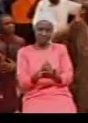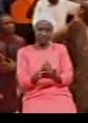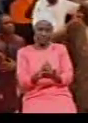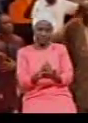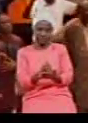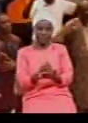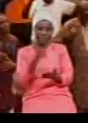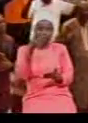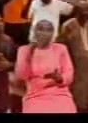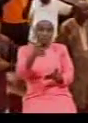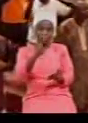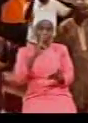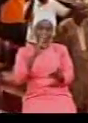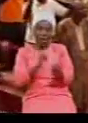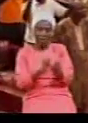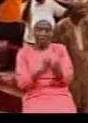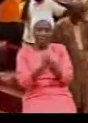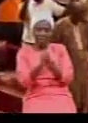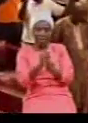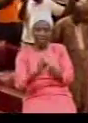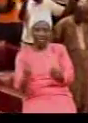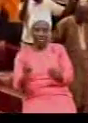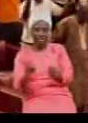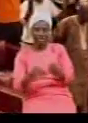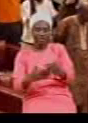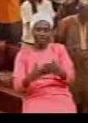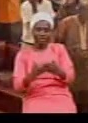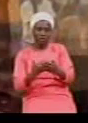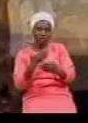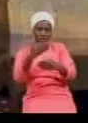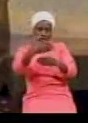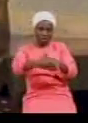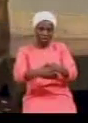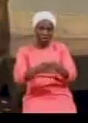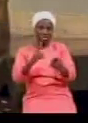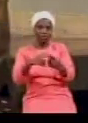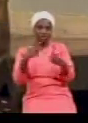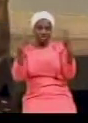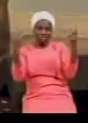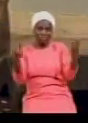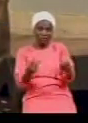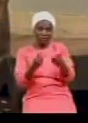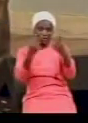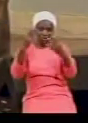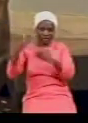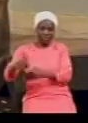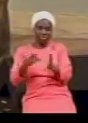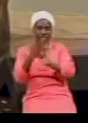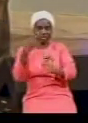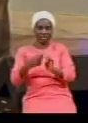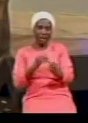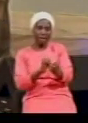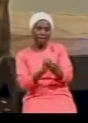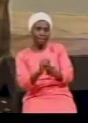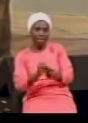You're passing over to the victory side. Passing over to the conqueror